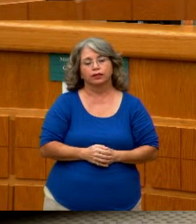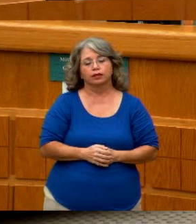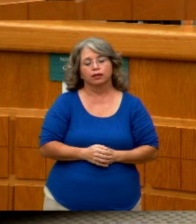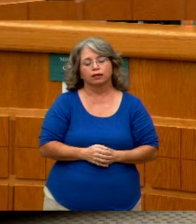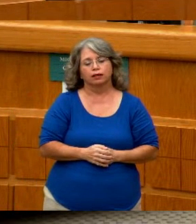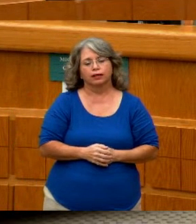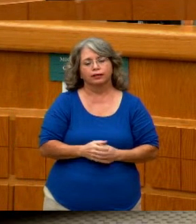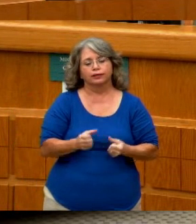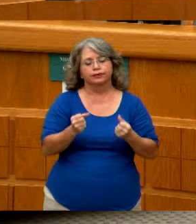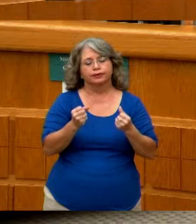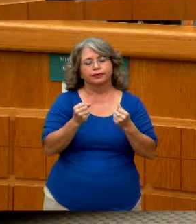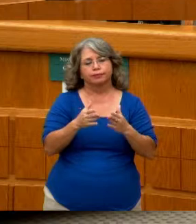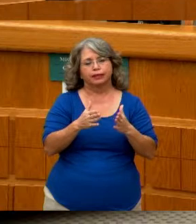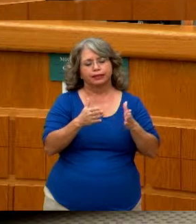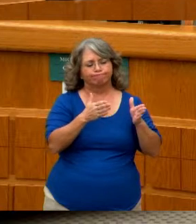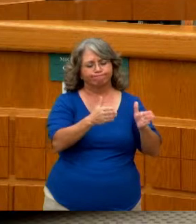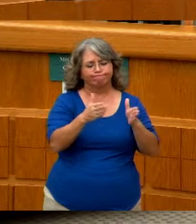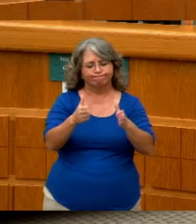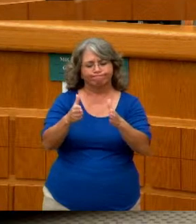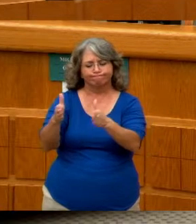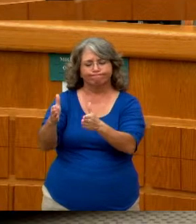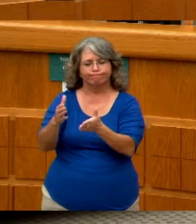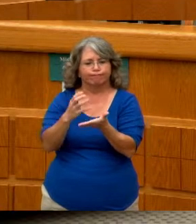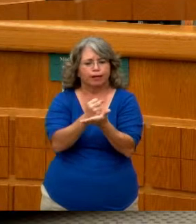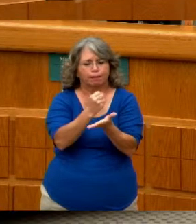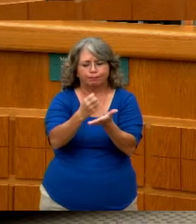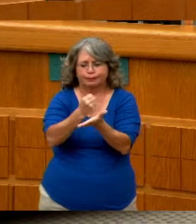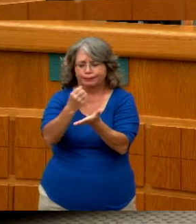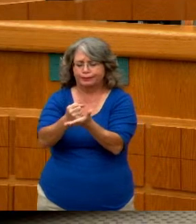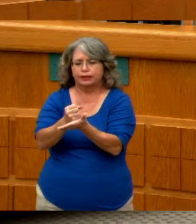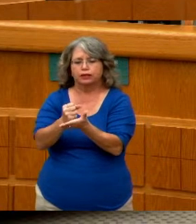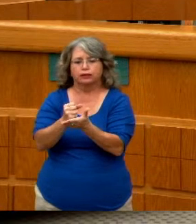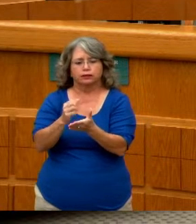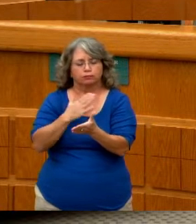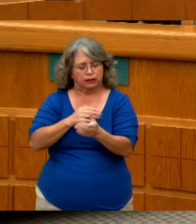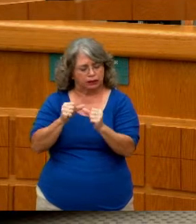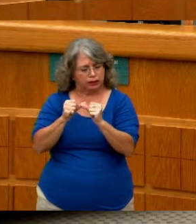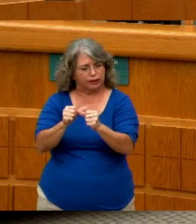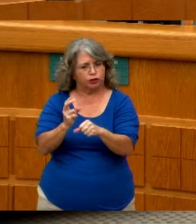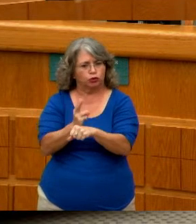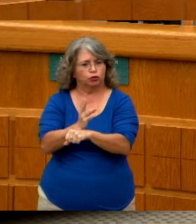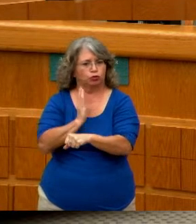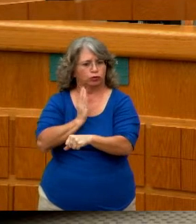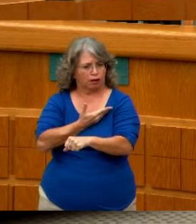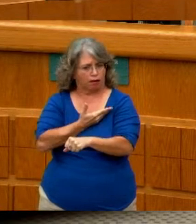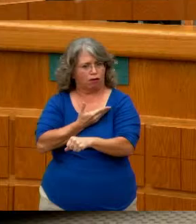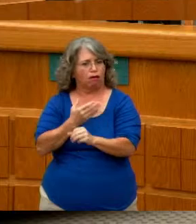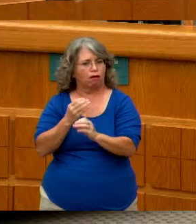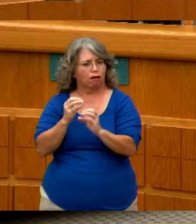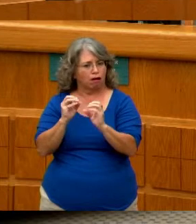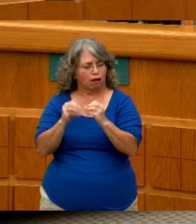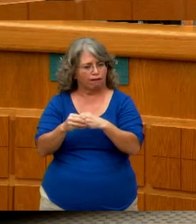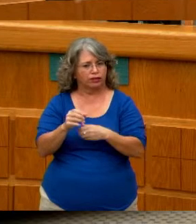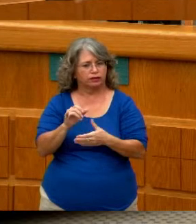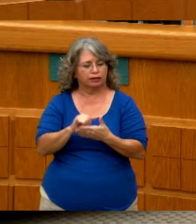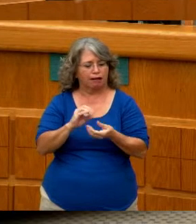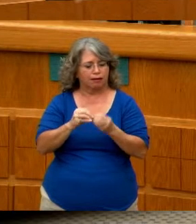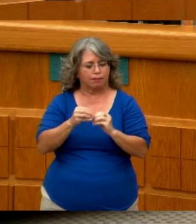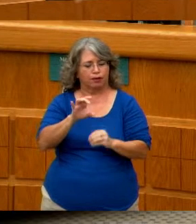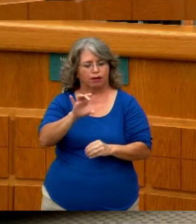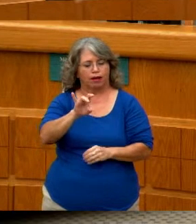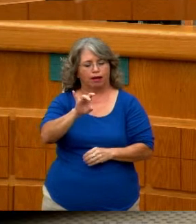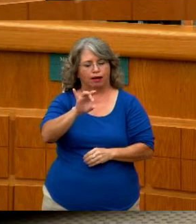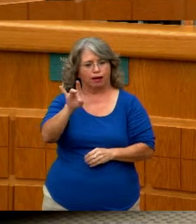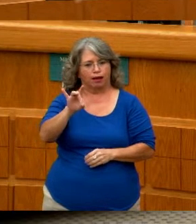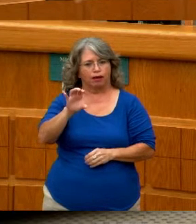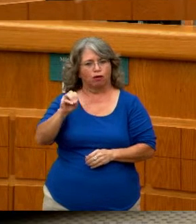is lots of avenues for opportunities, and we want you to continue to use our office as a resource for